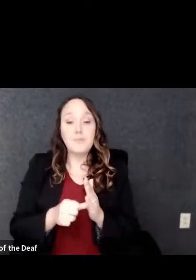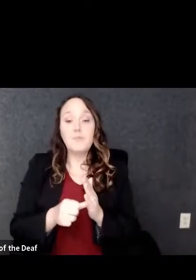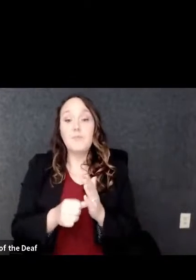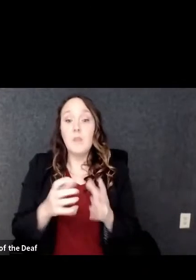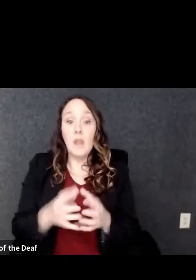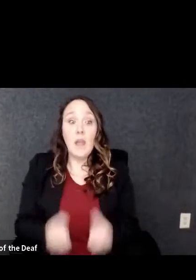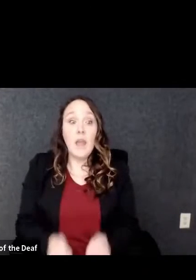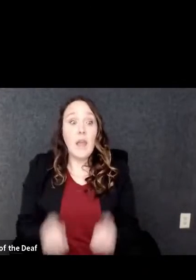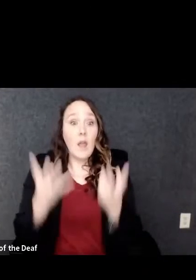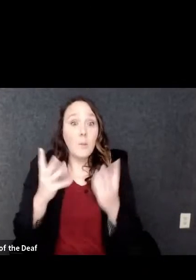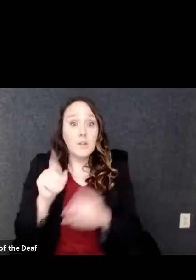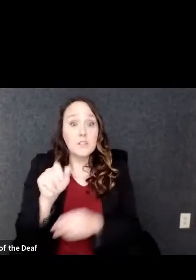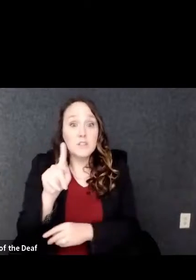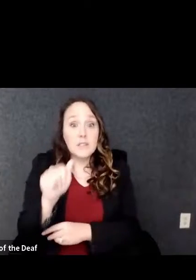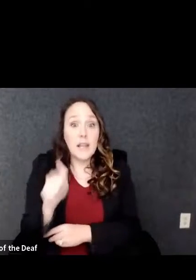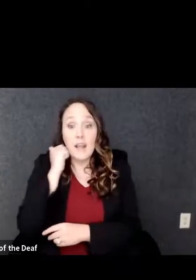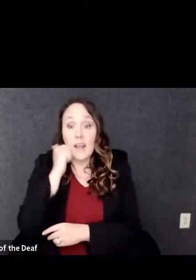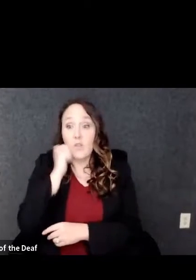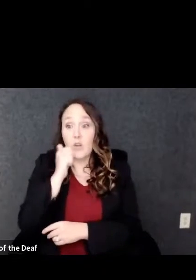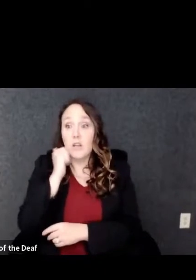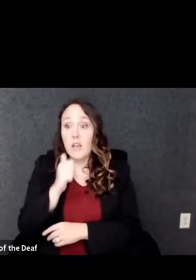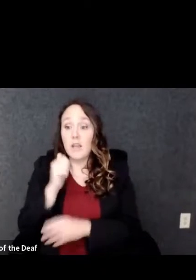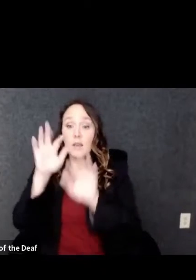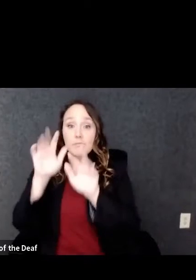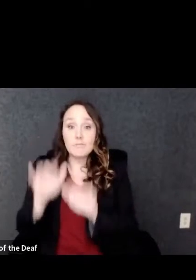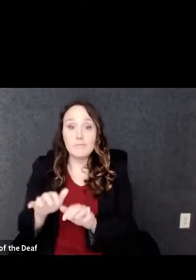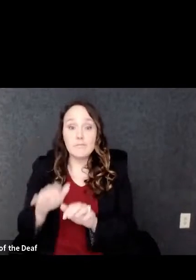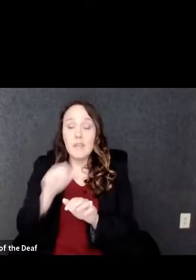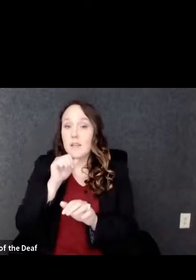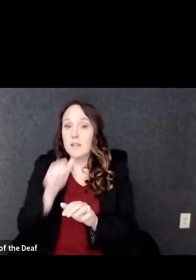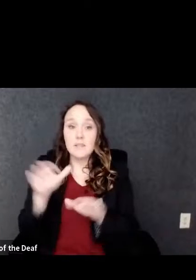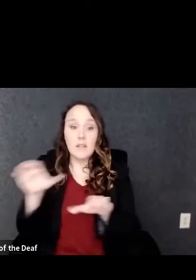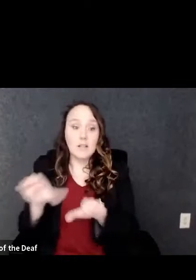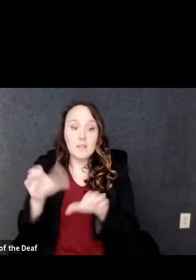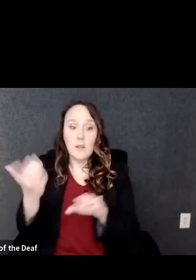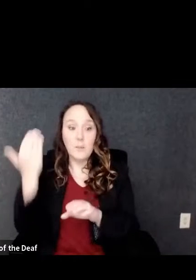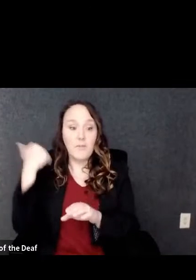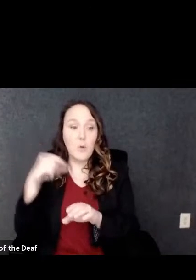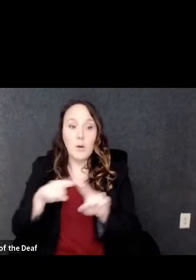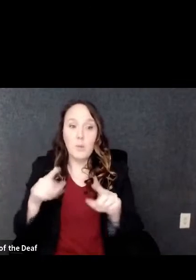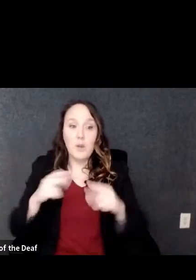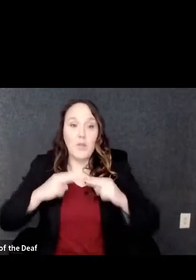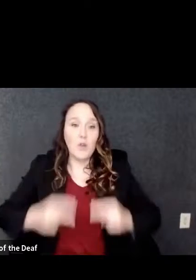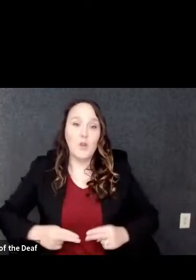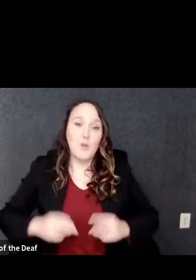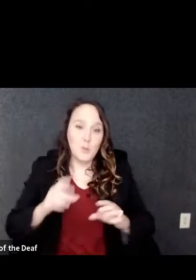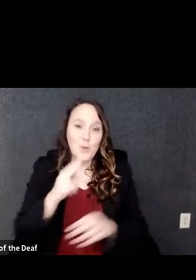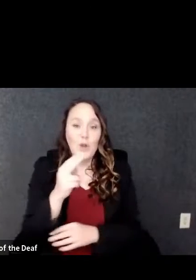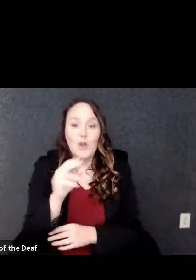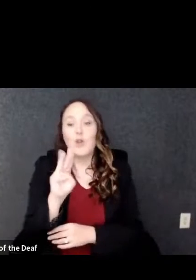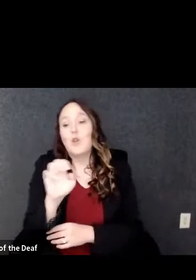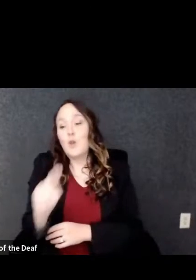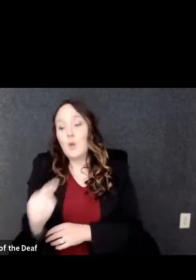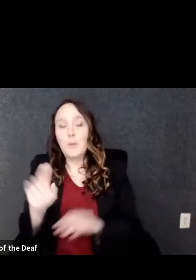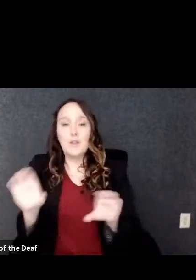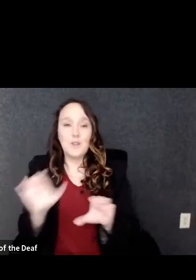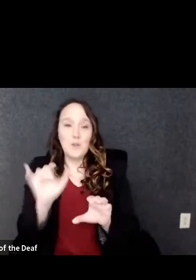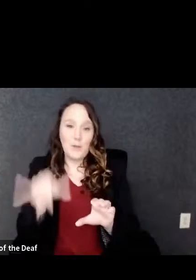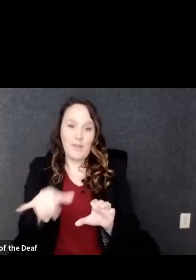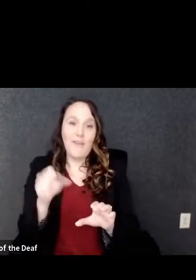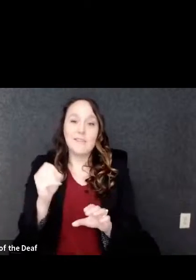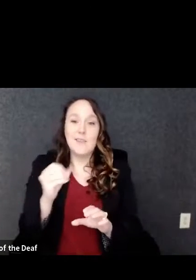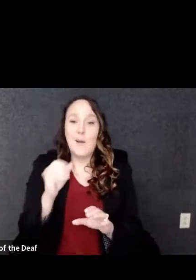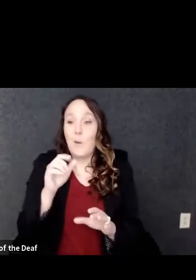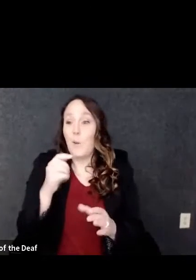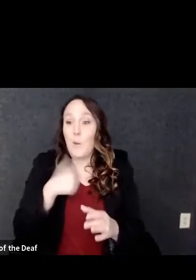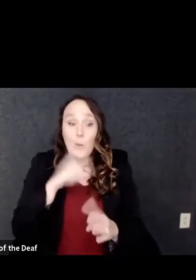publish daily is just unprecedented. And so there are humans that are doing it, and sometimes these things happen, and we corrected it as soon as we were